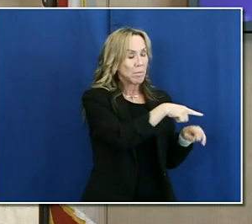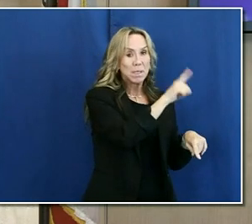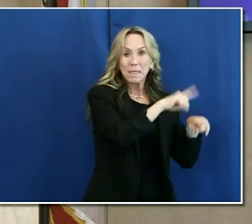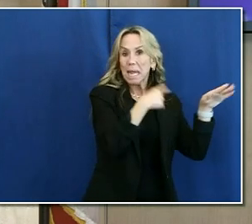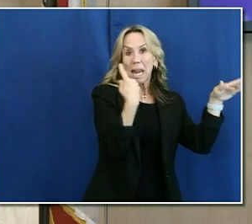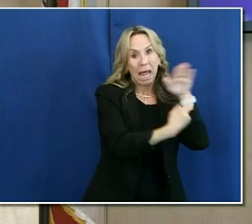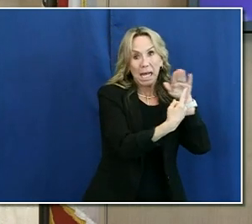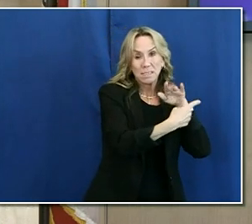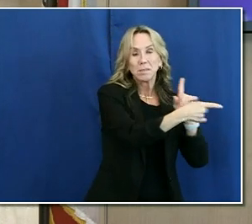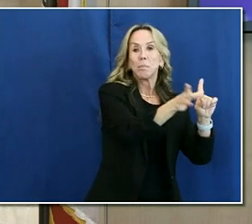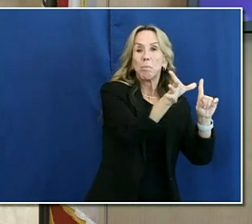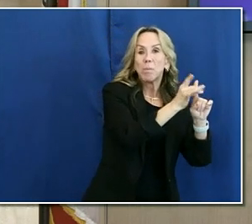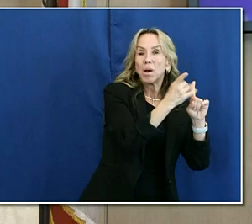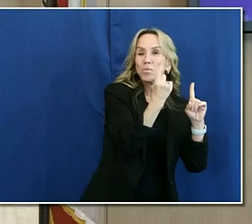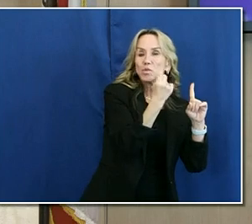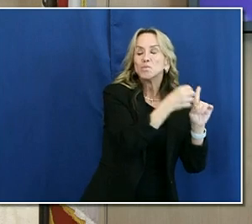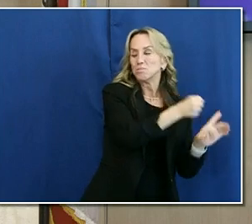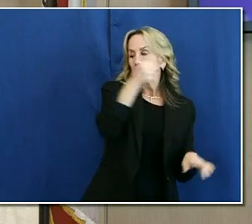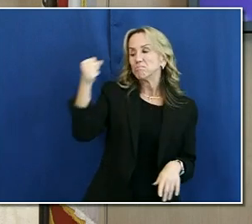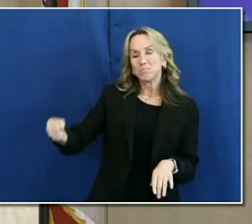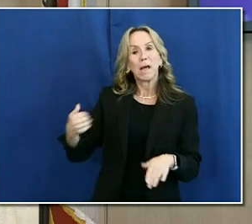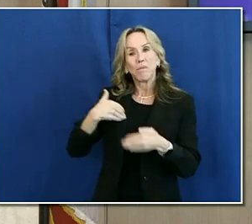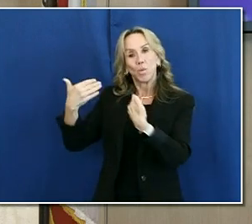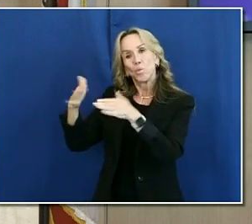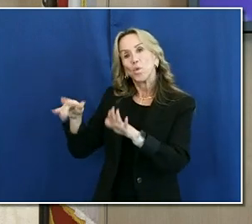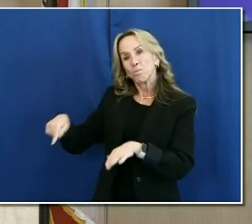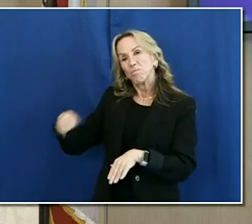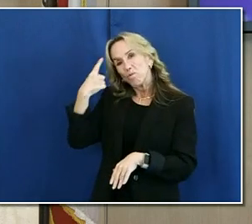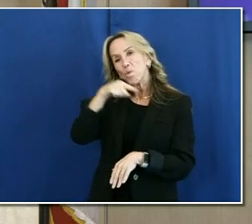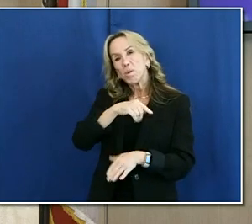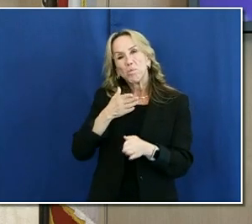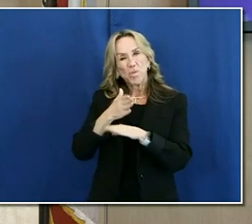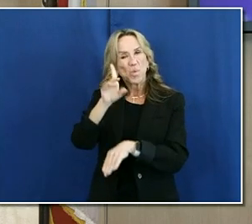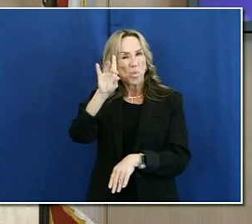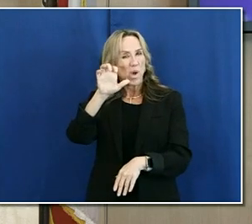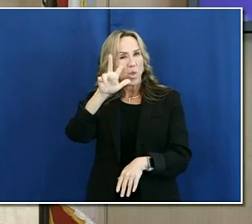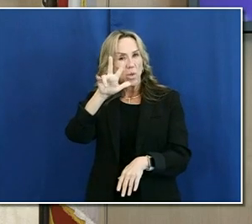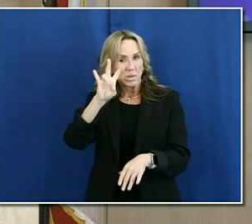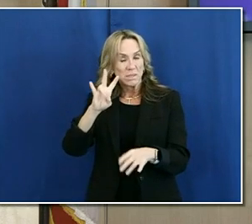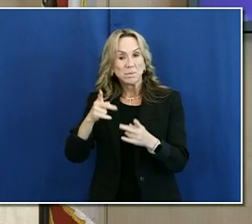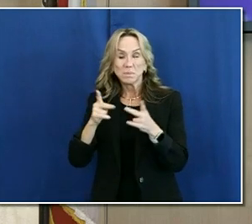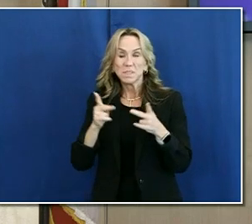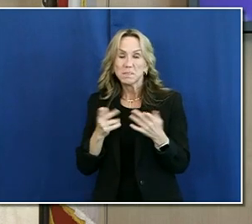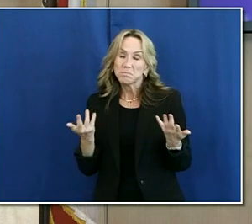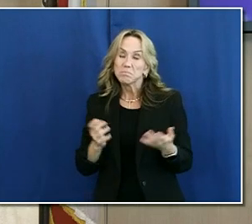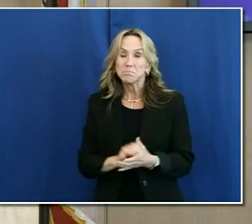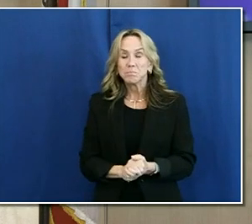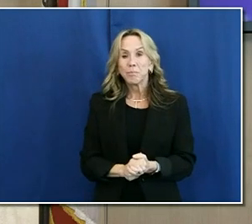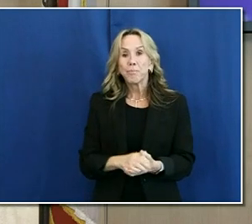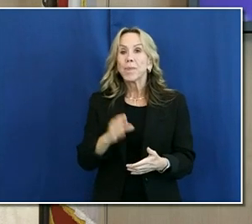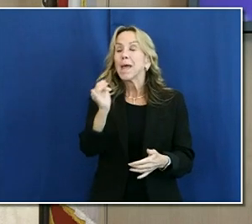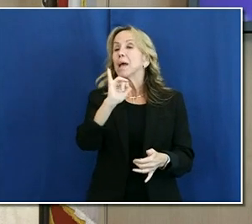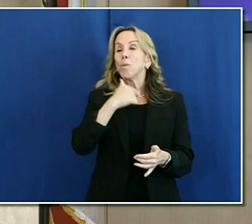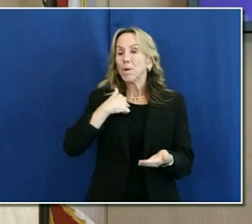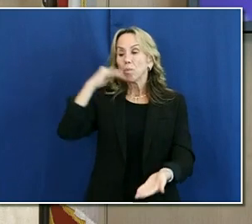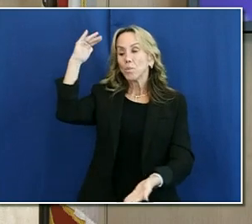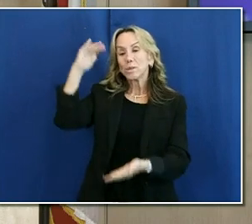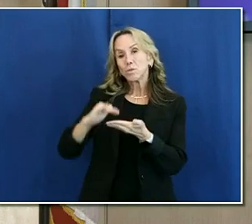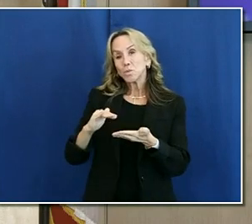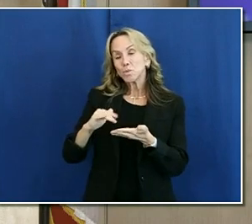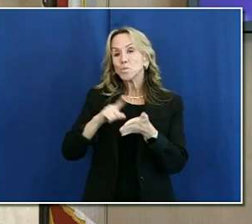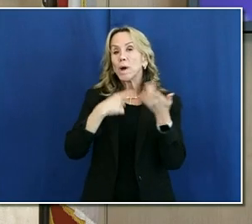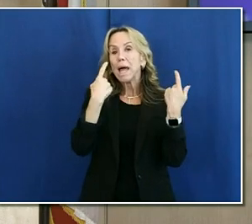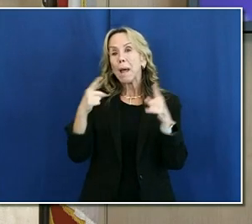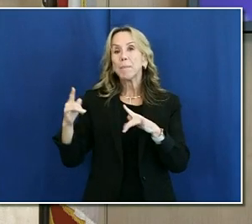who have tested positive for COVID-19. Due to this announcement, as well as the reduction of on-campus activities, we